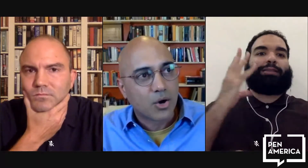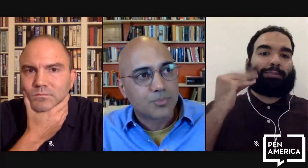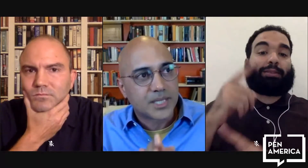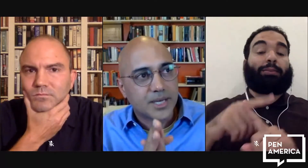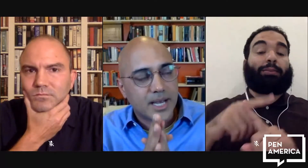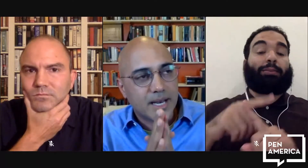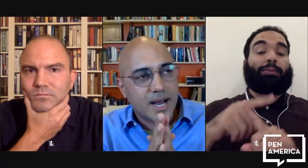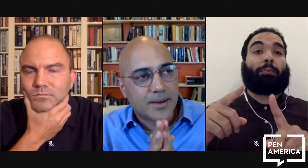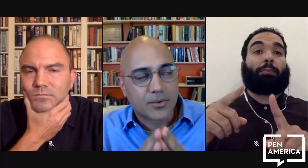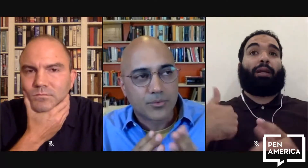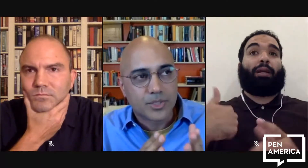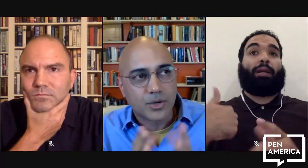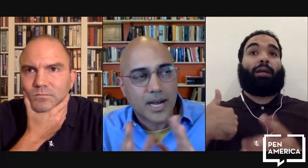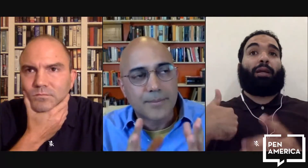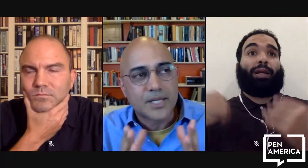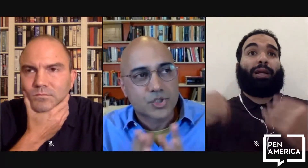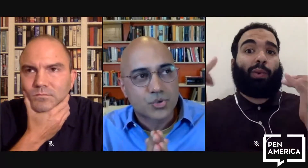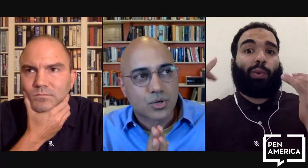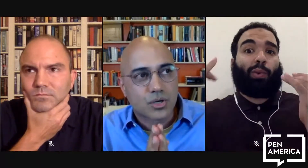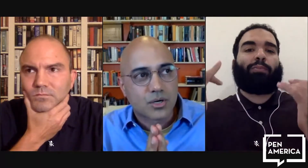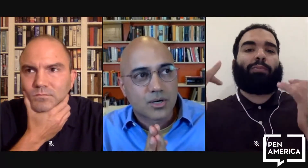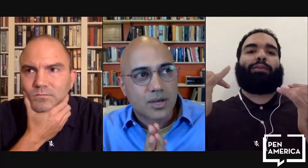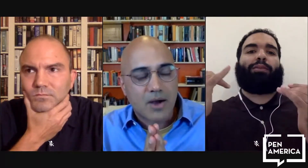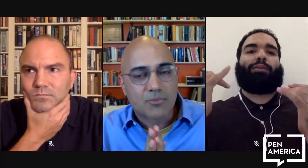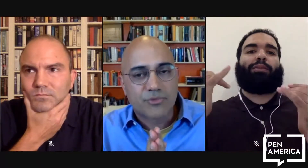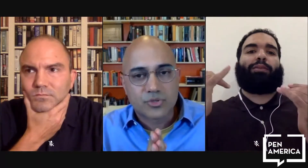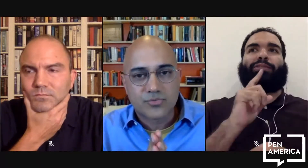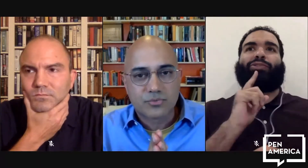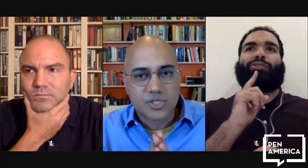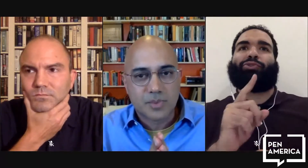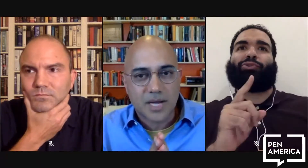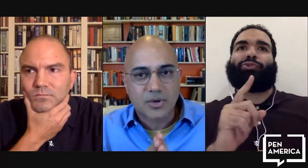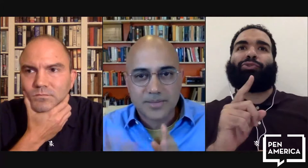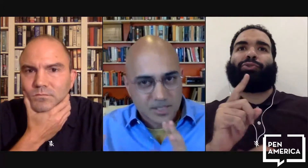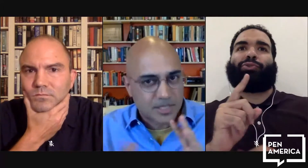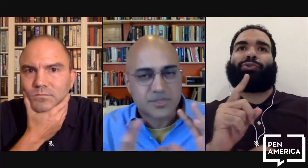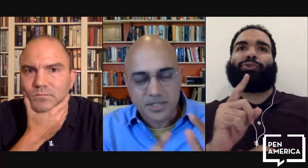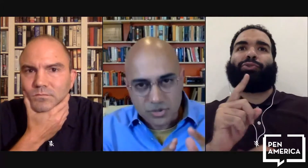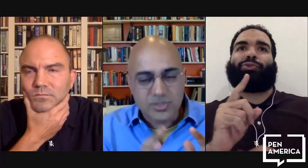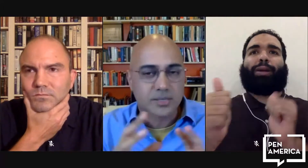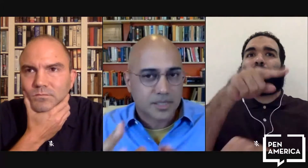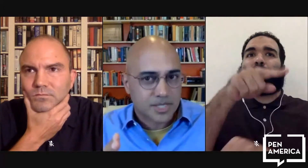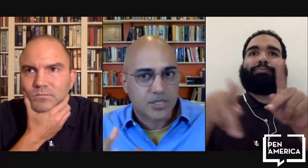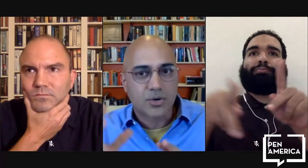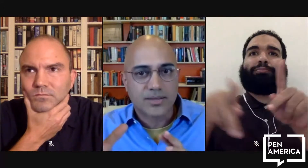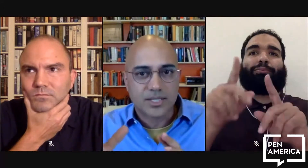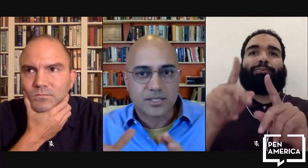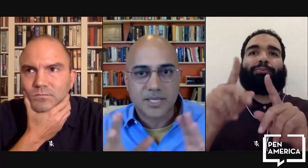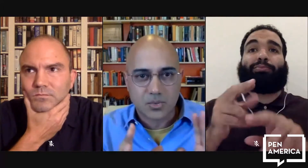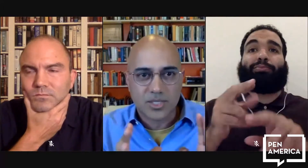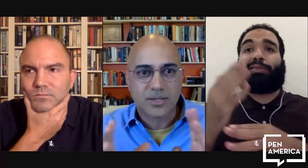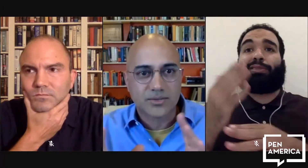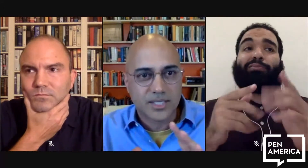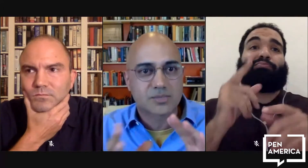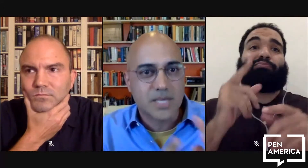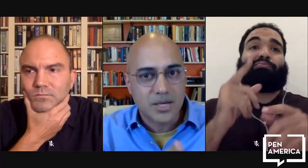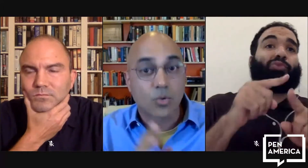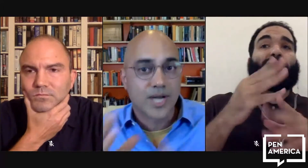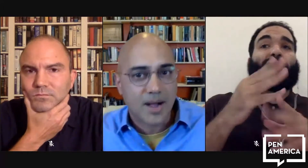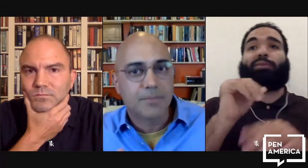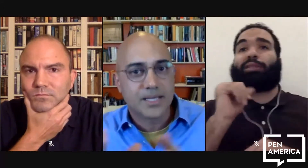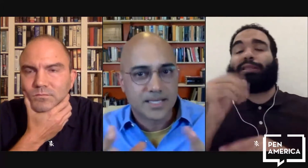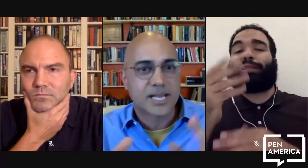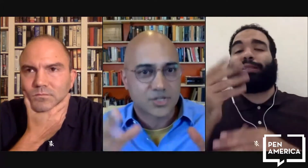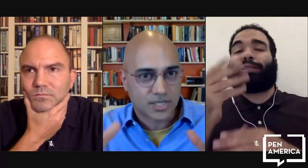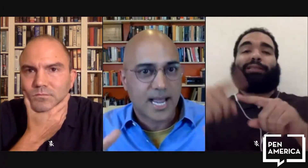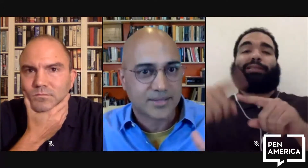I hoped, and I don't, I'm not sure how folks respond to it. I mean, sometimes they do and sometimes they don't. I think it depends on whether they think it's me or